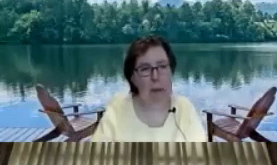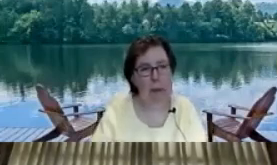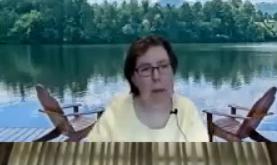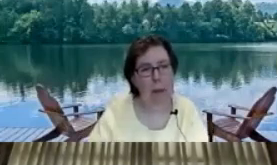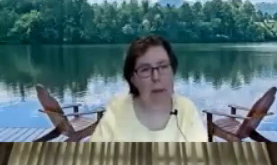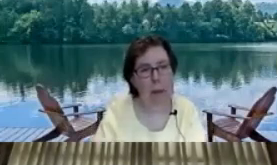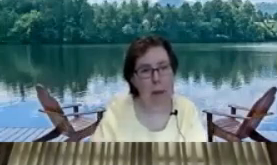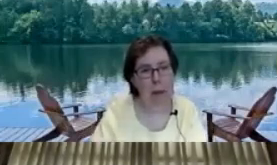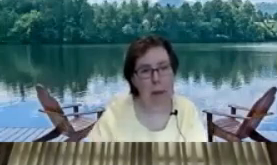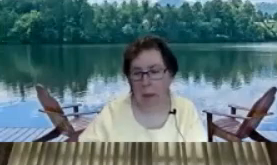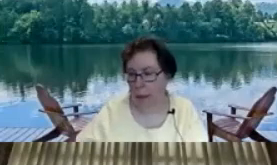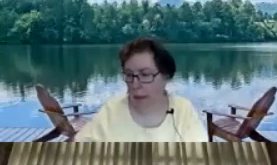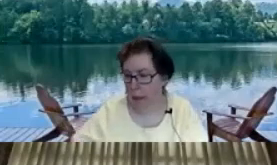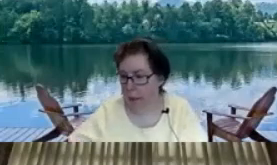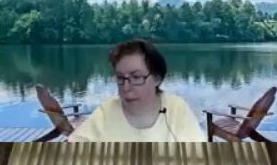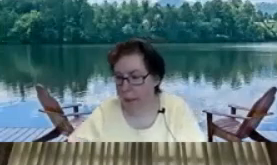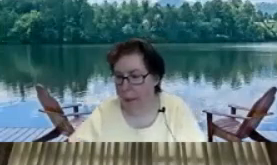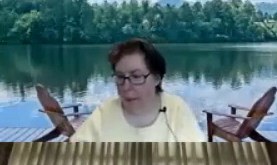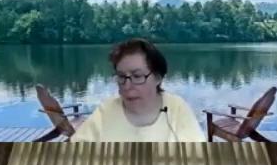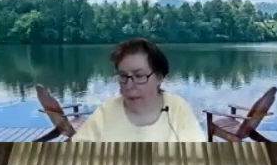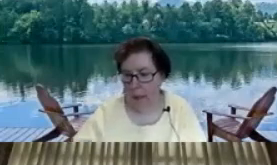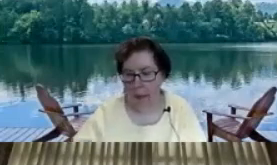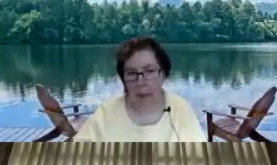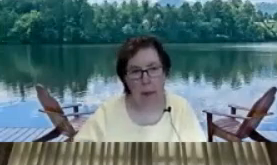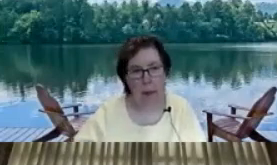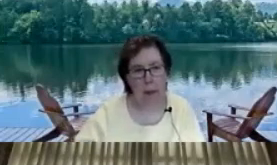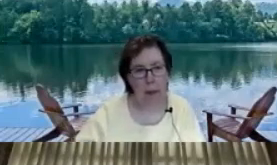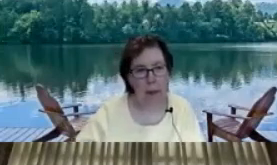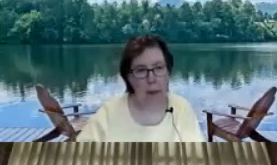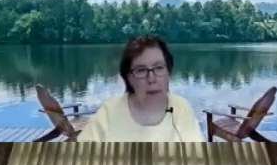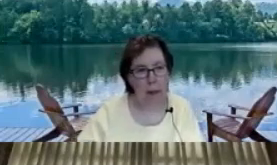Okay. Any other comments?